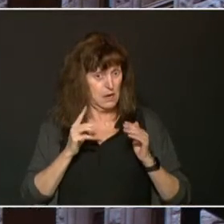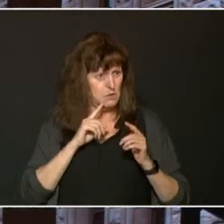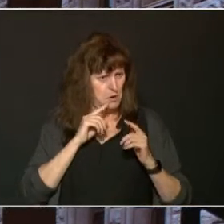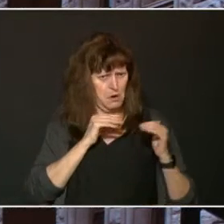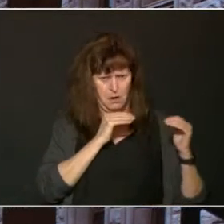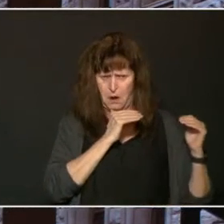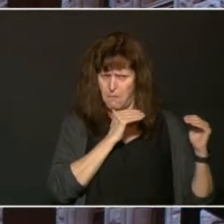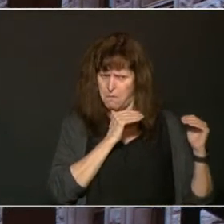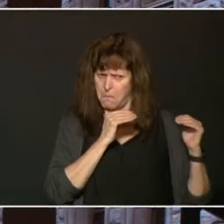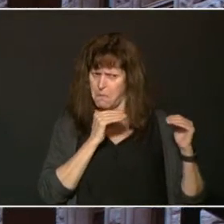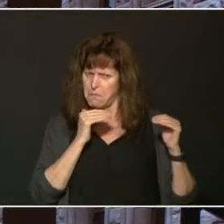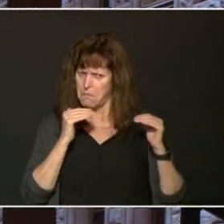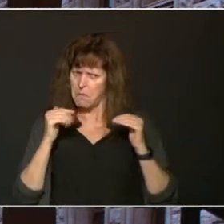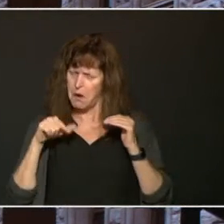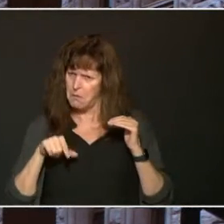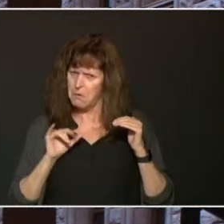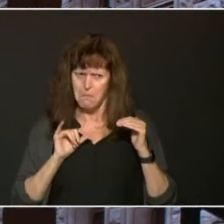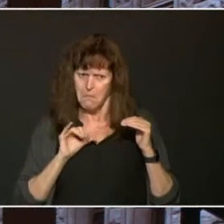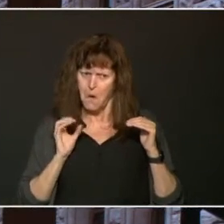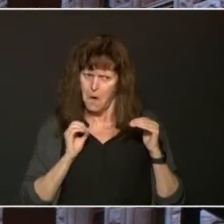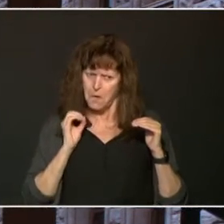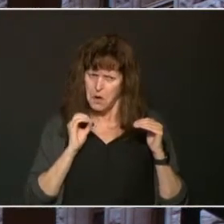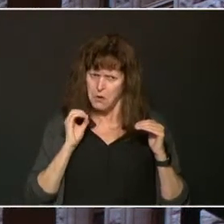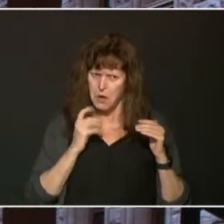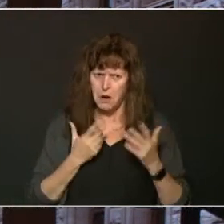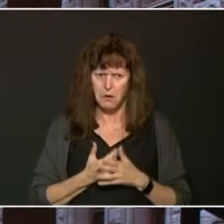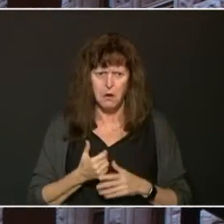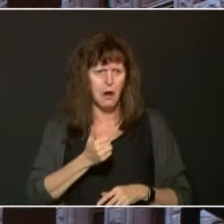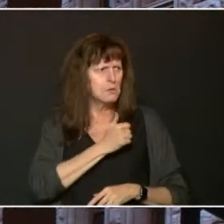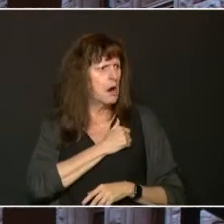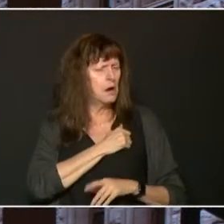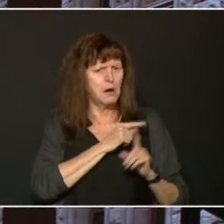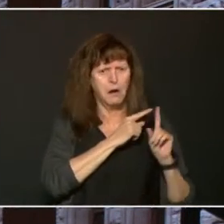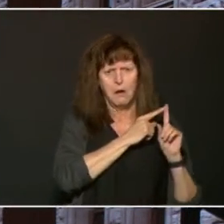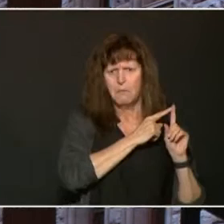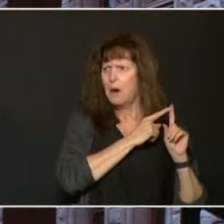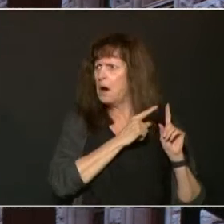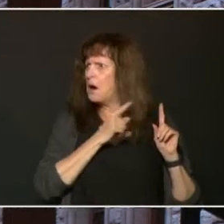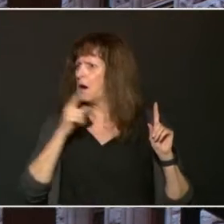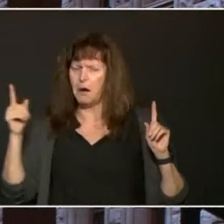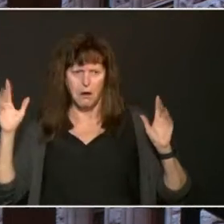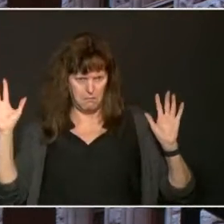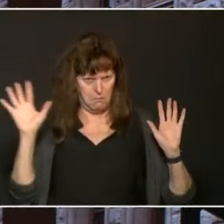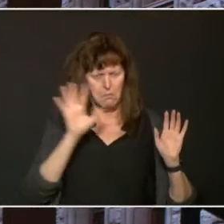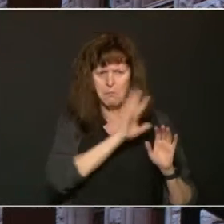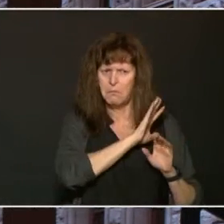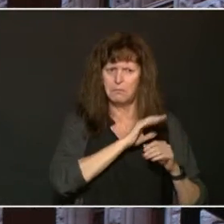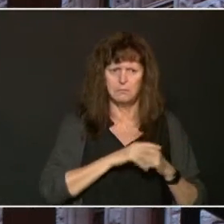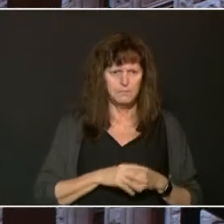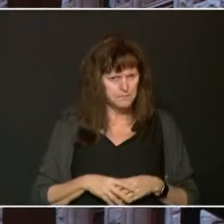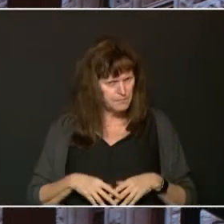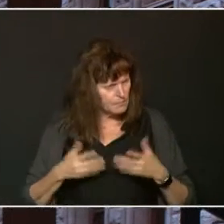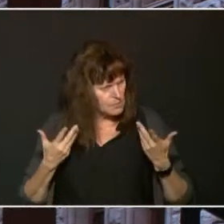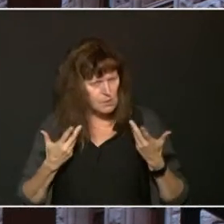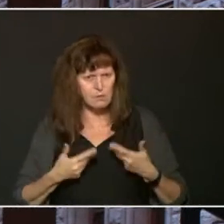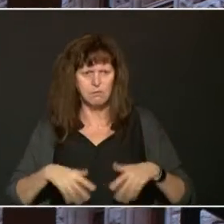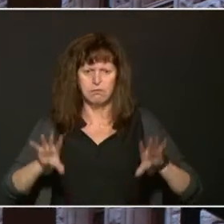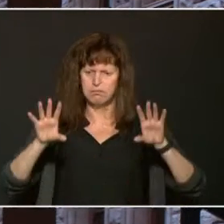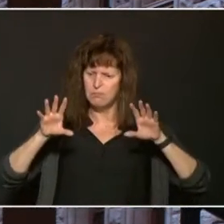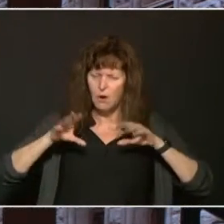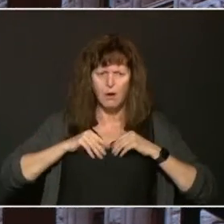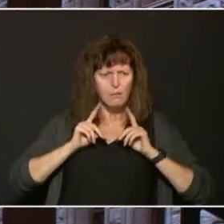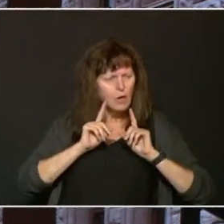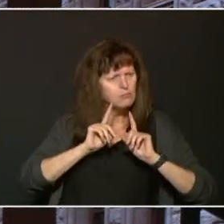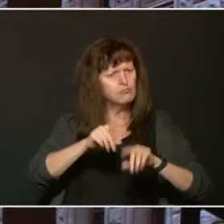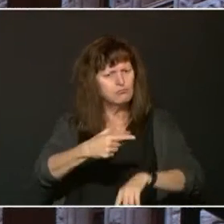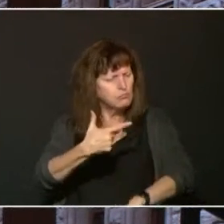Canada is making great progress coast to coast on having a broad-based uptake and acceptance by Canadians of